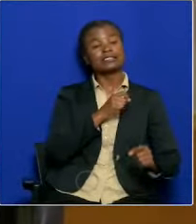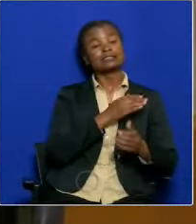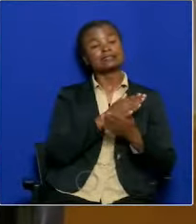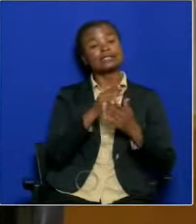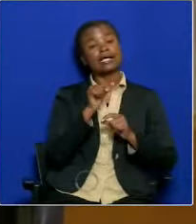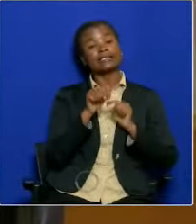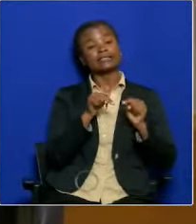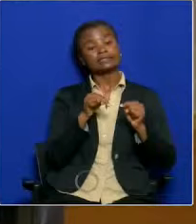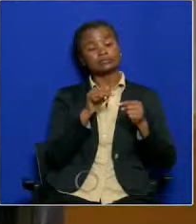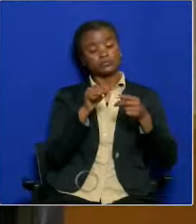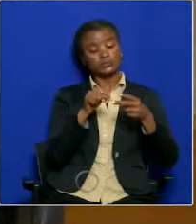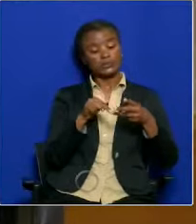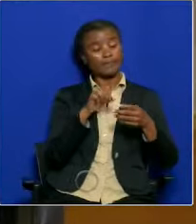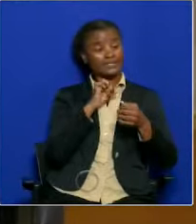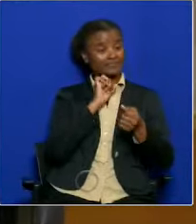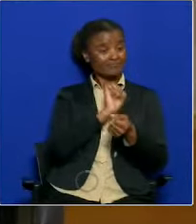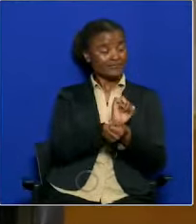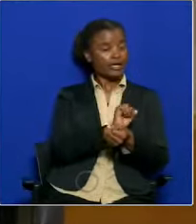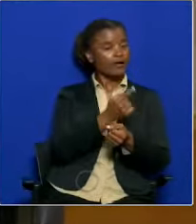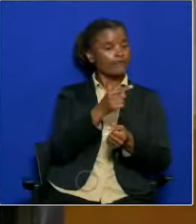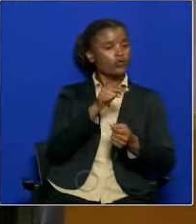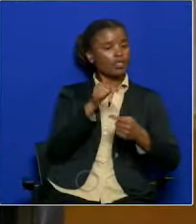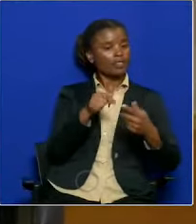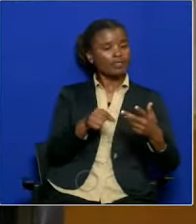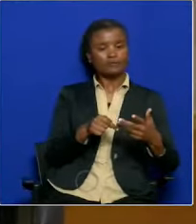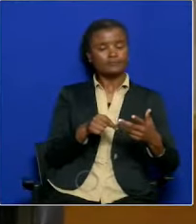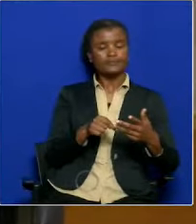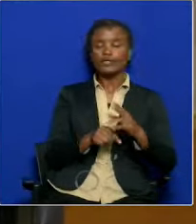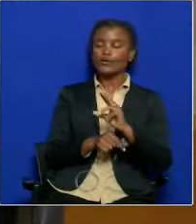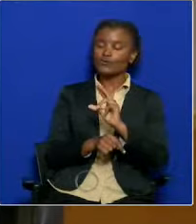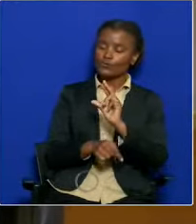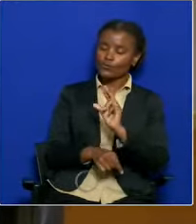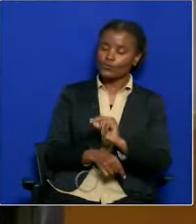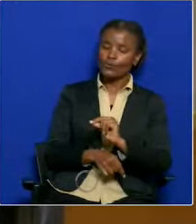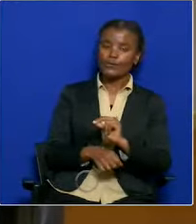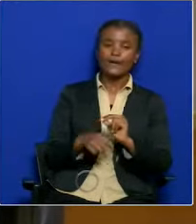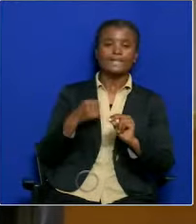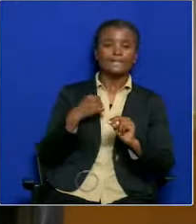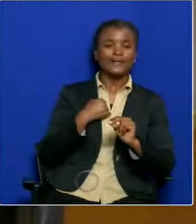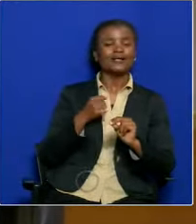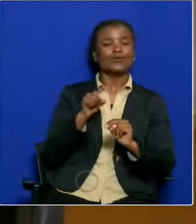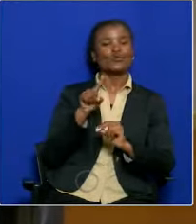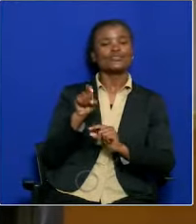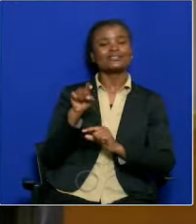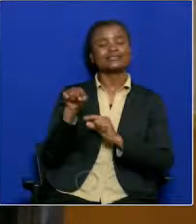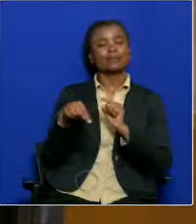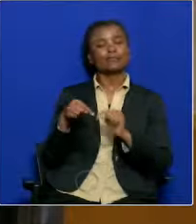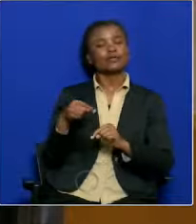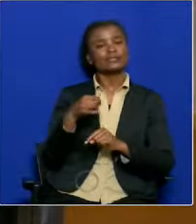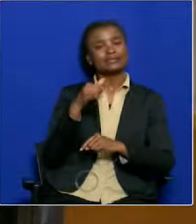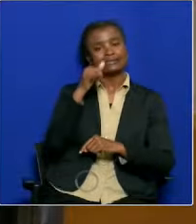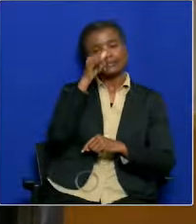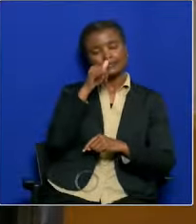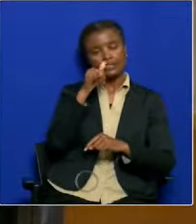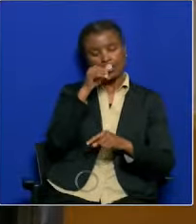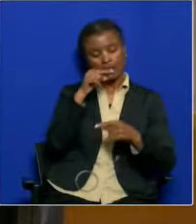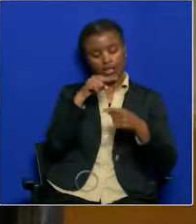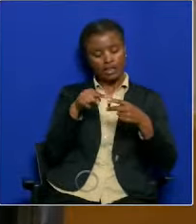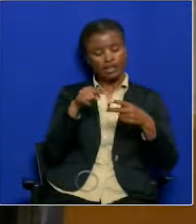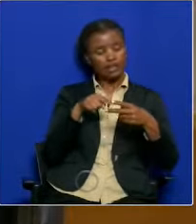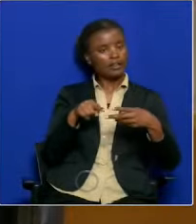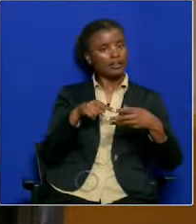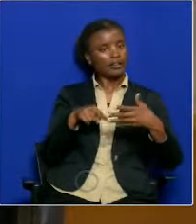was not about a criminal charge or anything like that. It was allegations